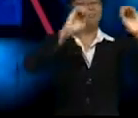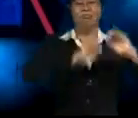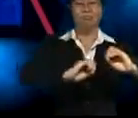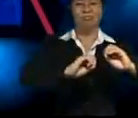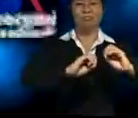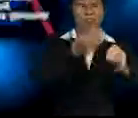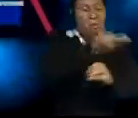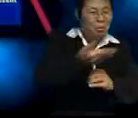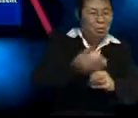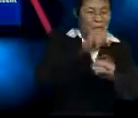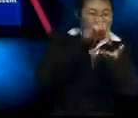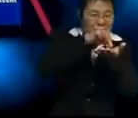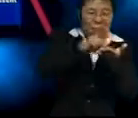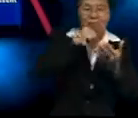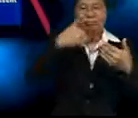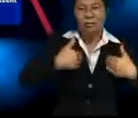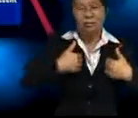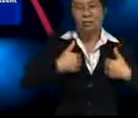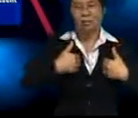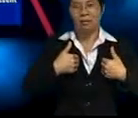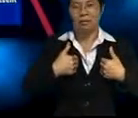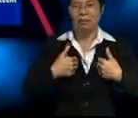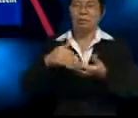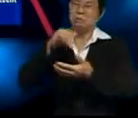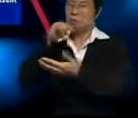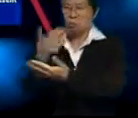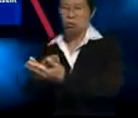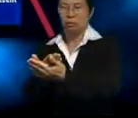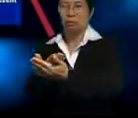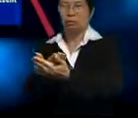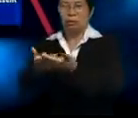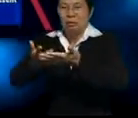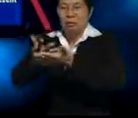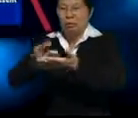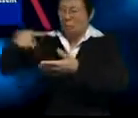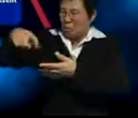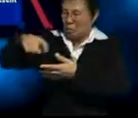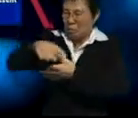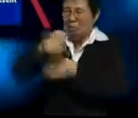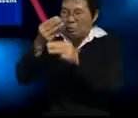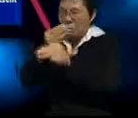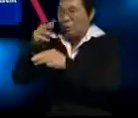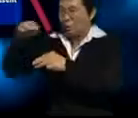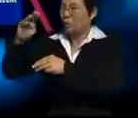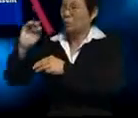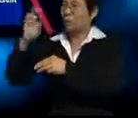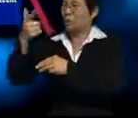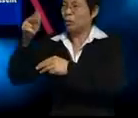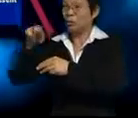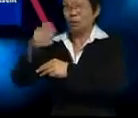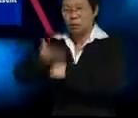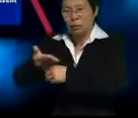from suspended materials. Weakness. Water from filtration has microorganisms and